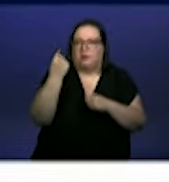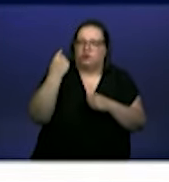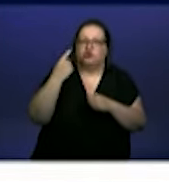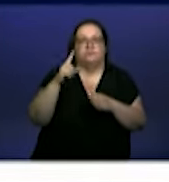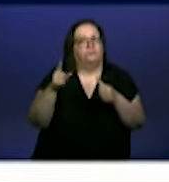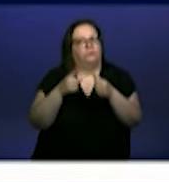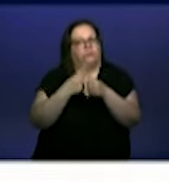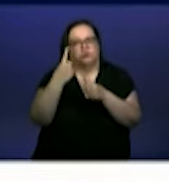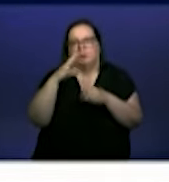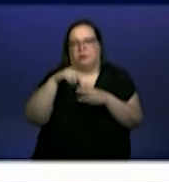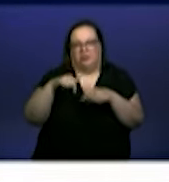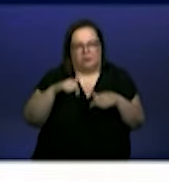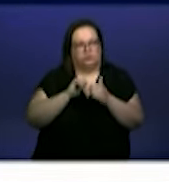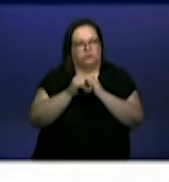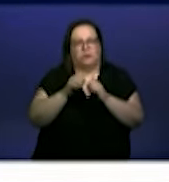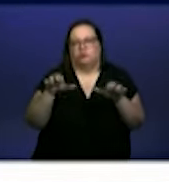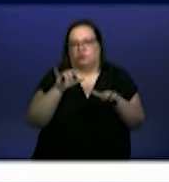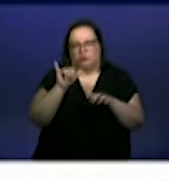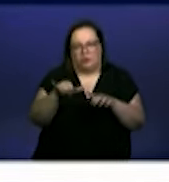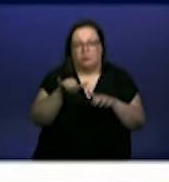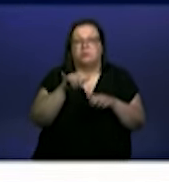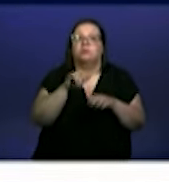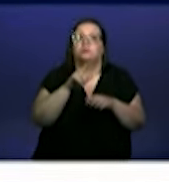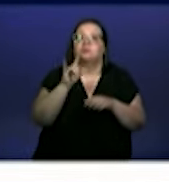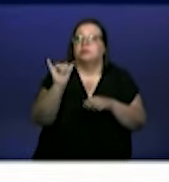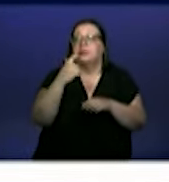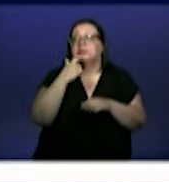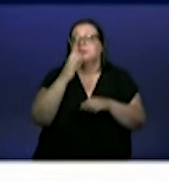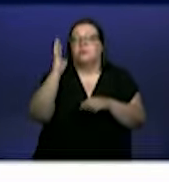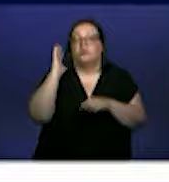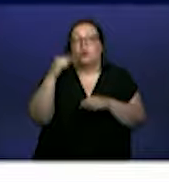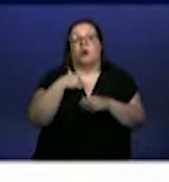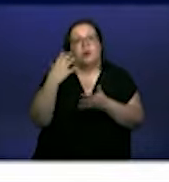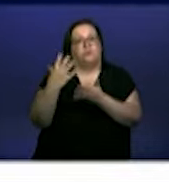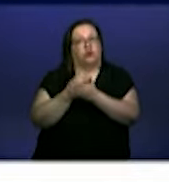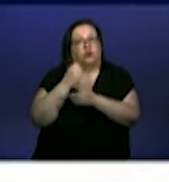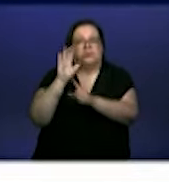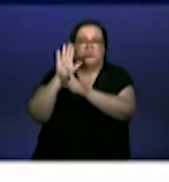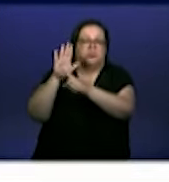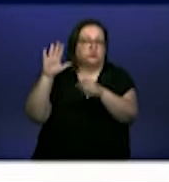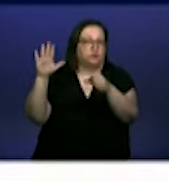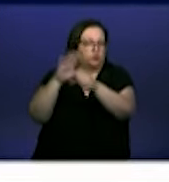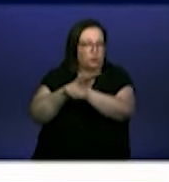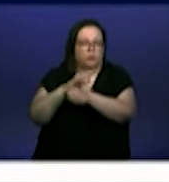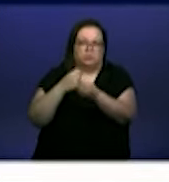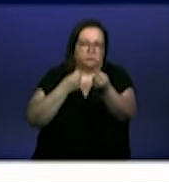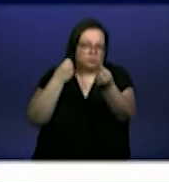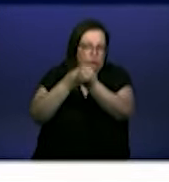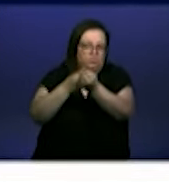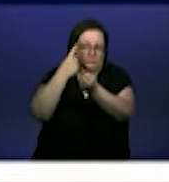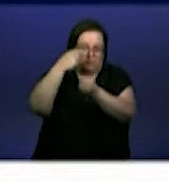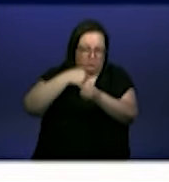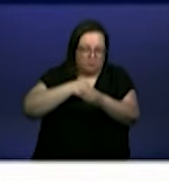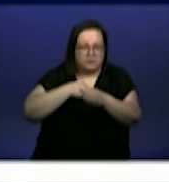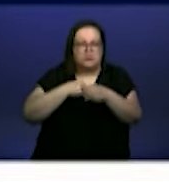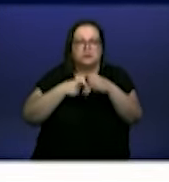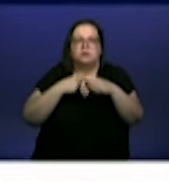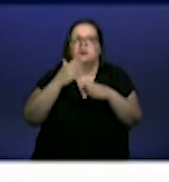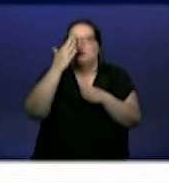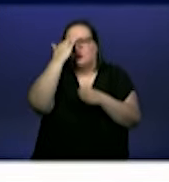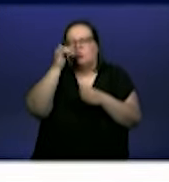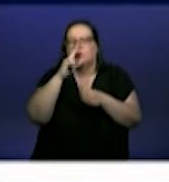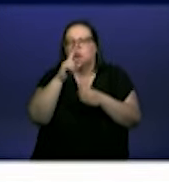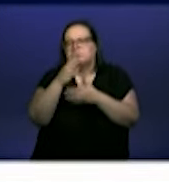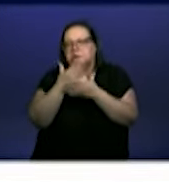so. As I stated earlier, I've earned his total and complete endorsement. I know that there's some ambiguity